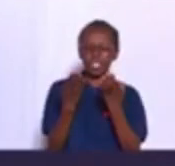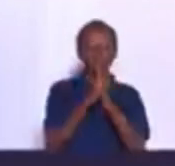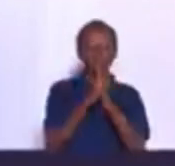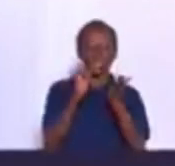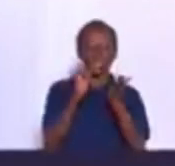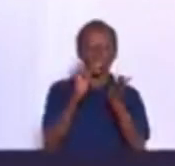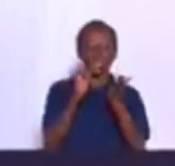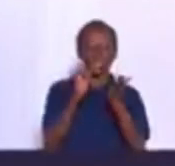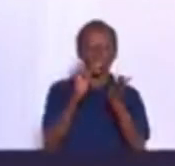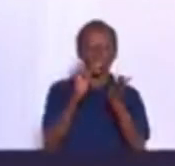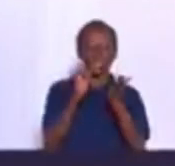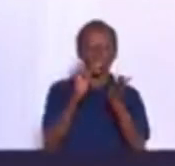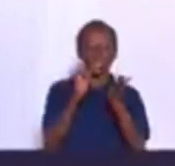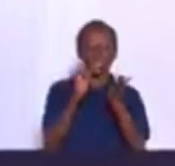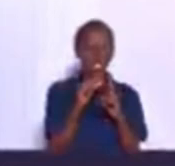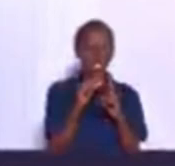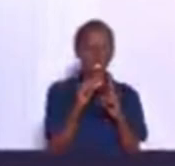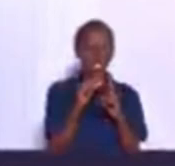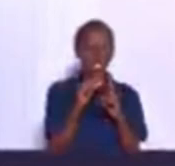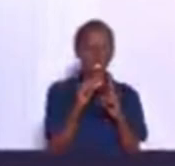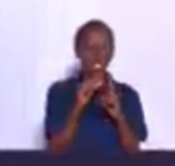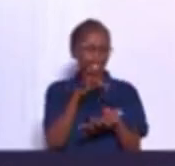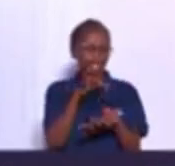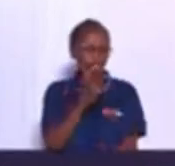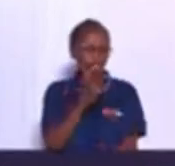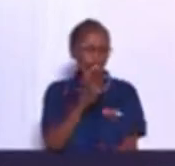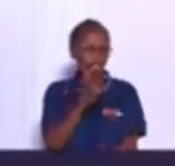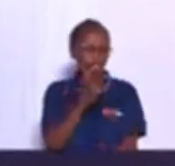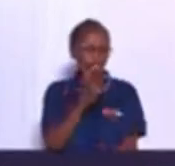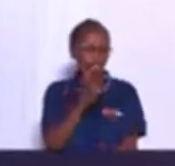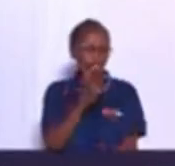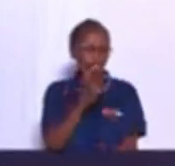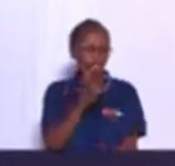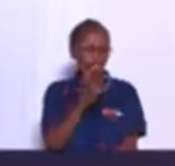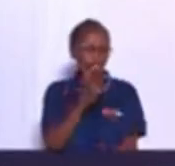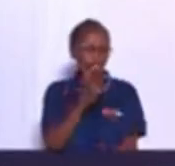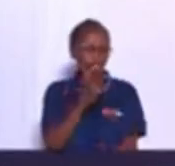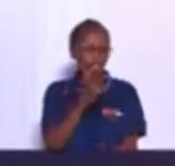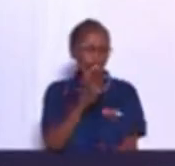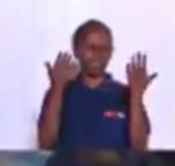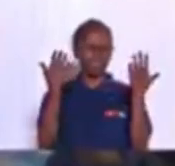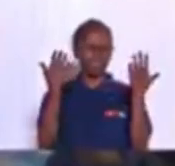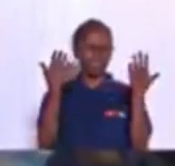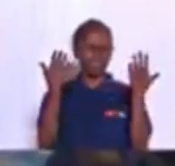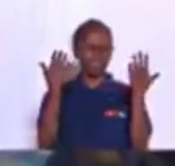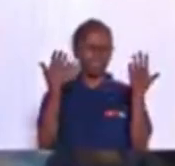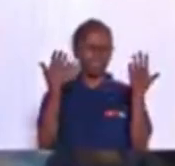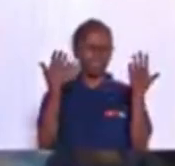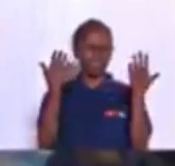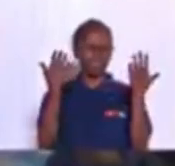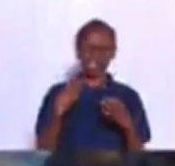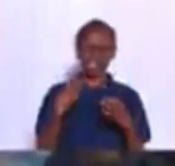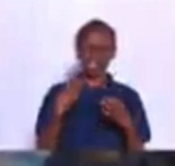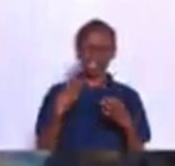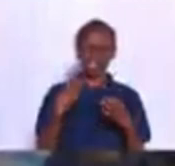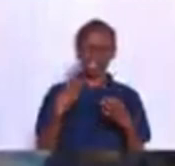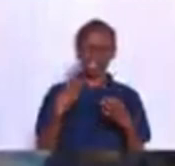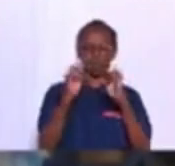a word, touch their hearts with your healing hands, and a miracle can